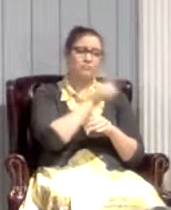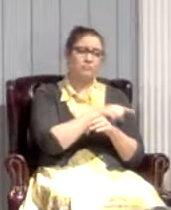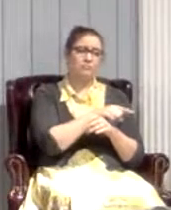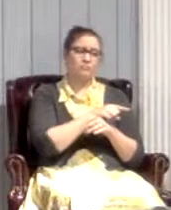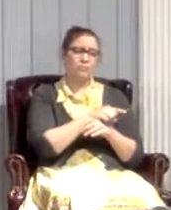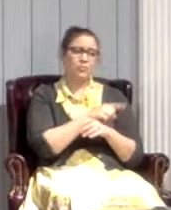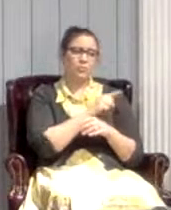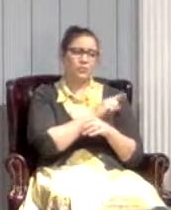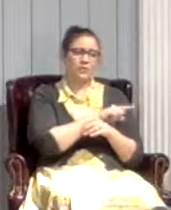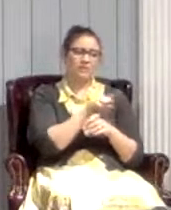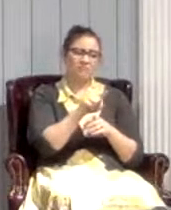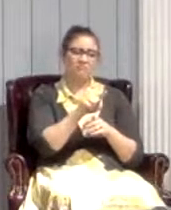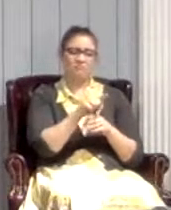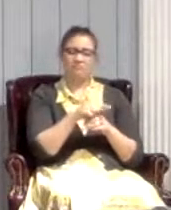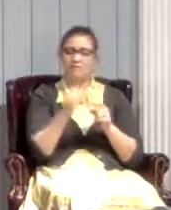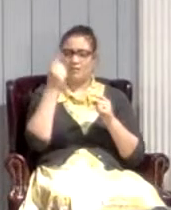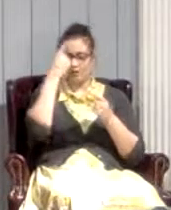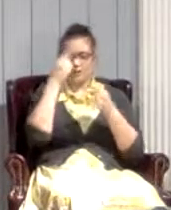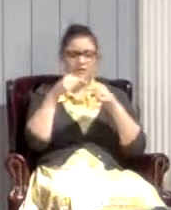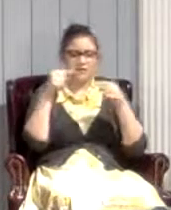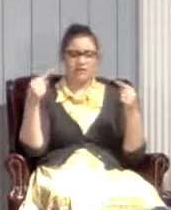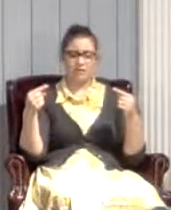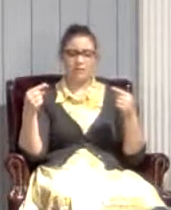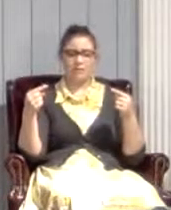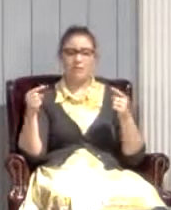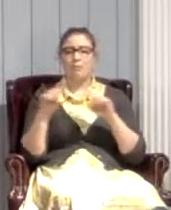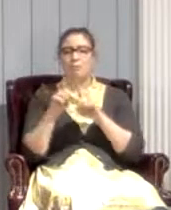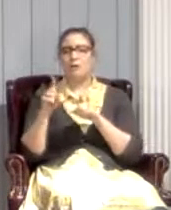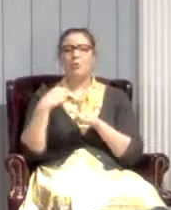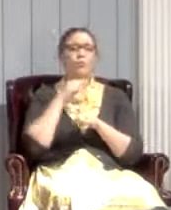but we love them, and we want to agree with you and agree with them too.